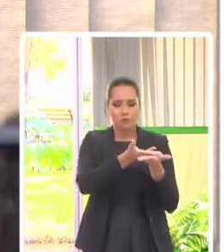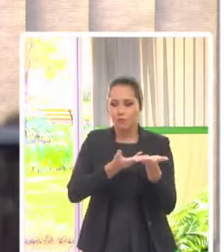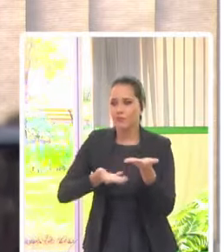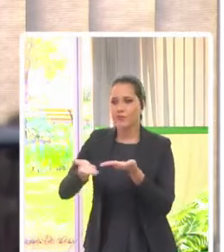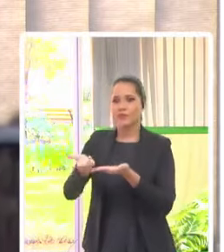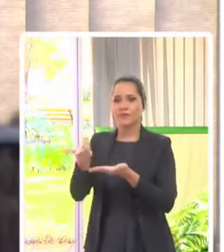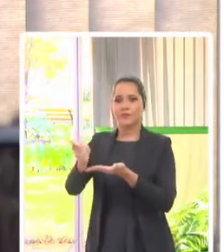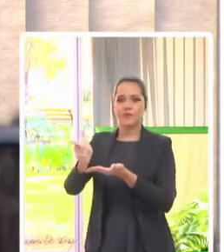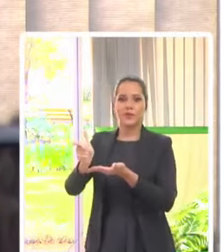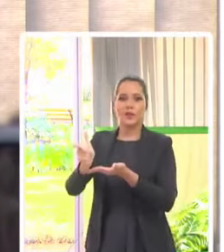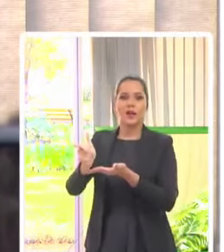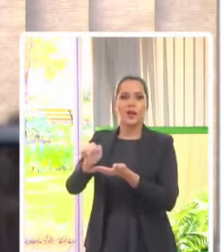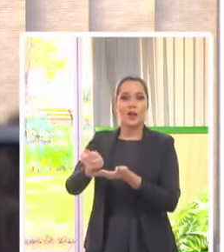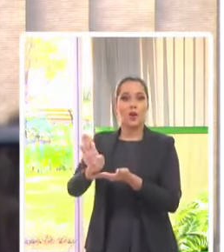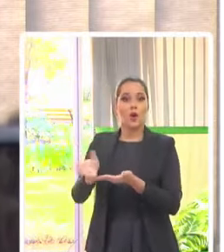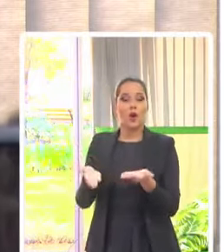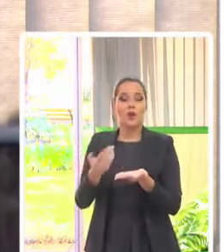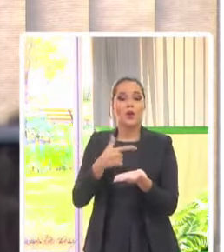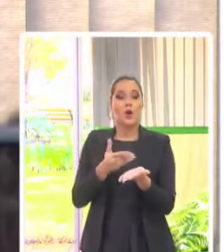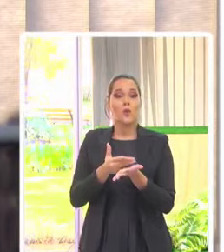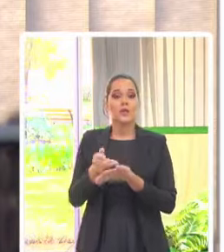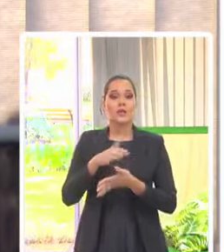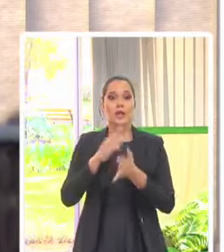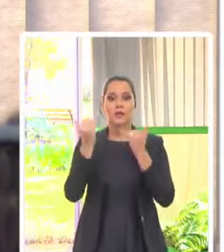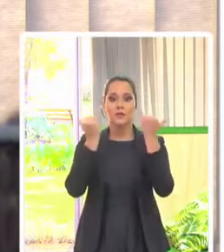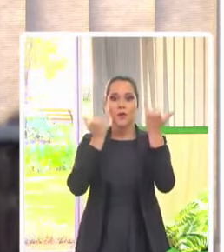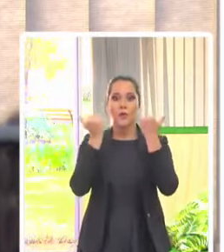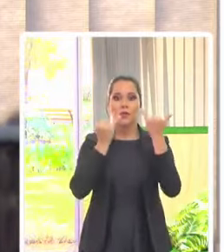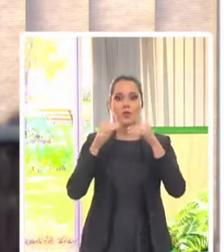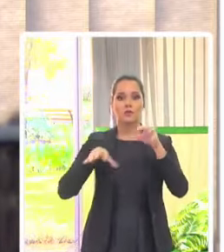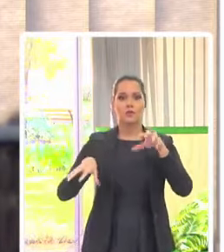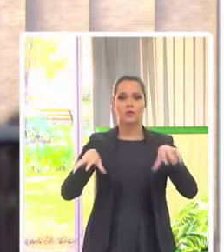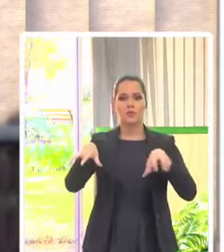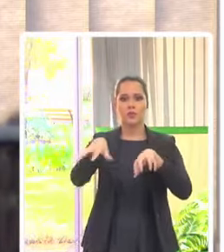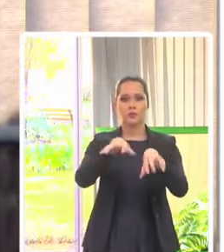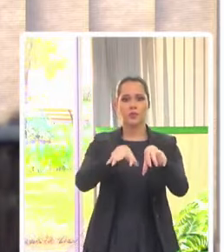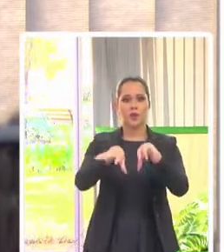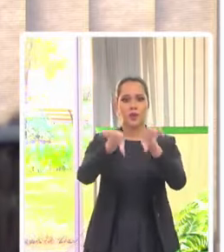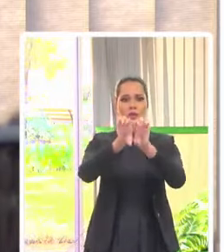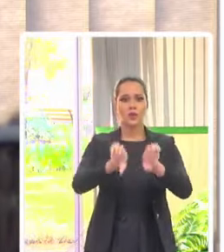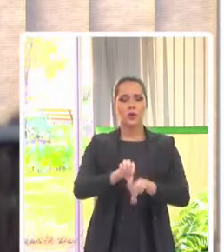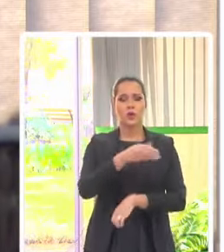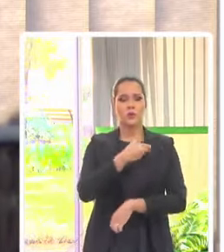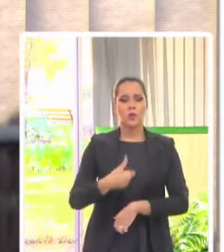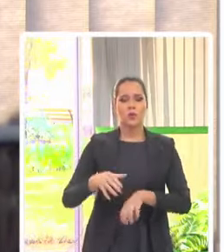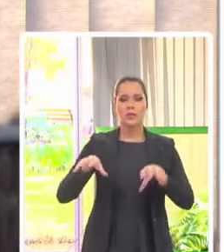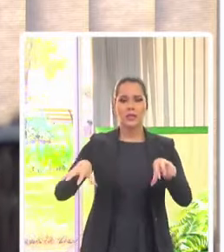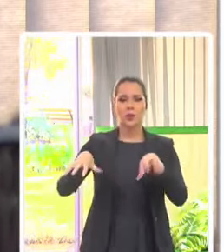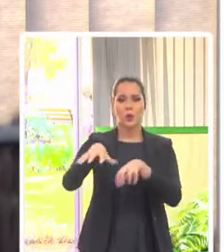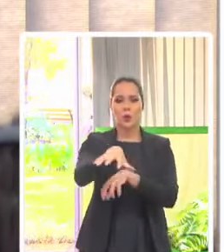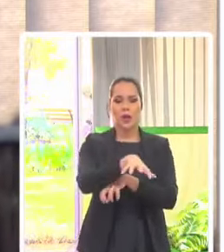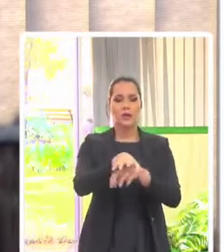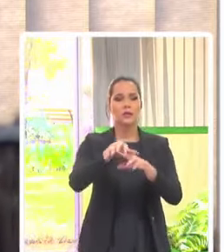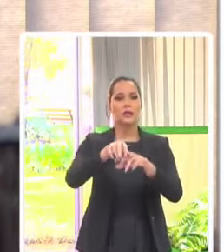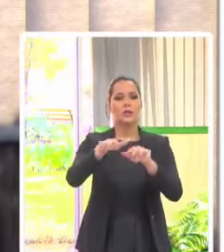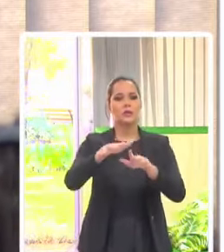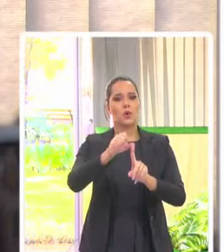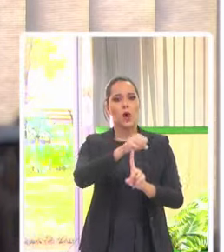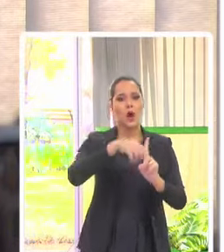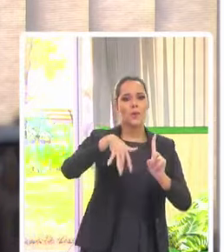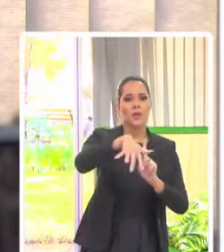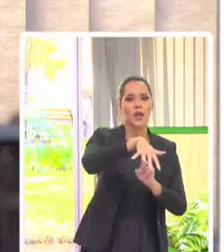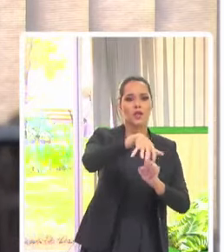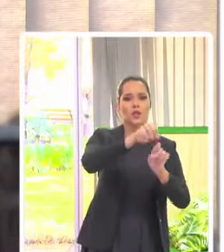deal with sectoral data DPIs on environment, education, and so on. And this is